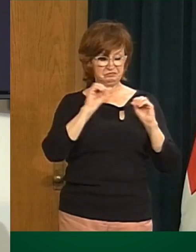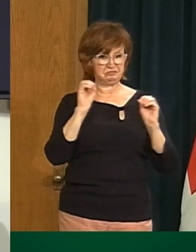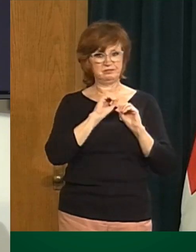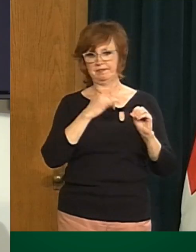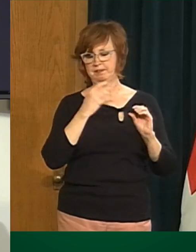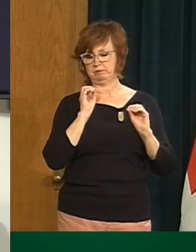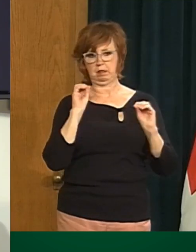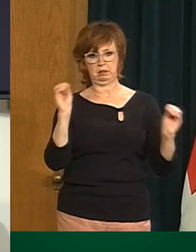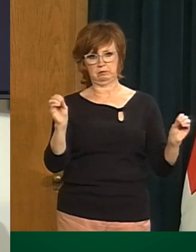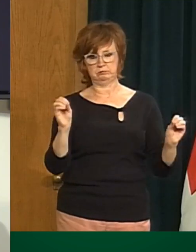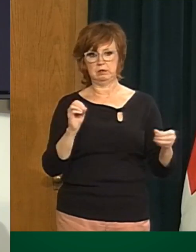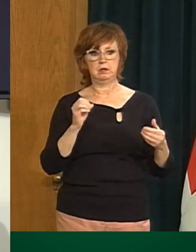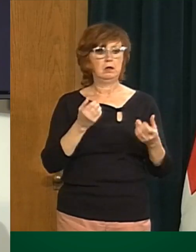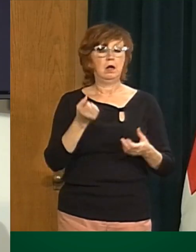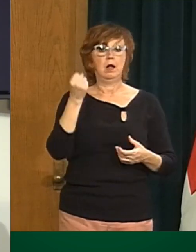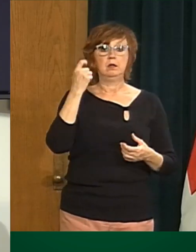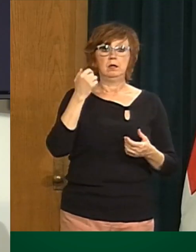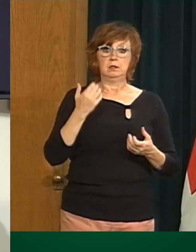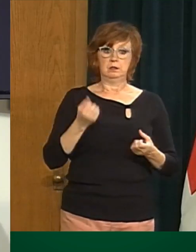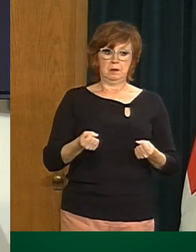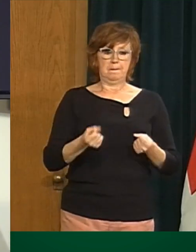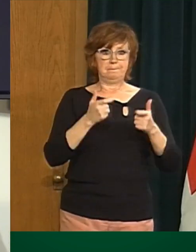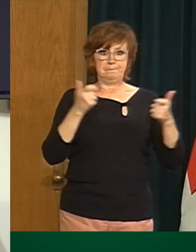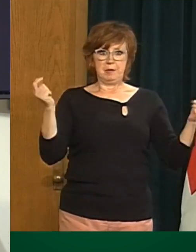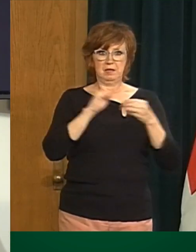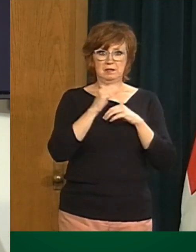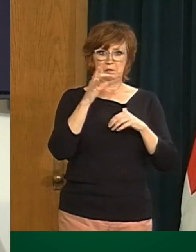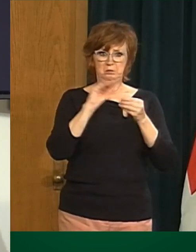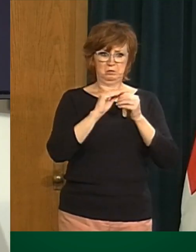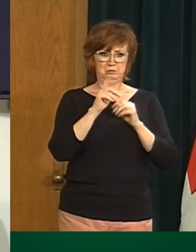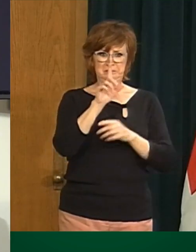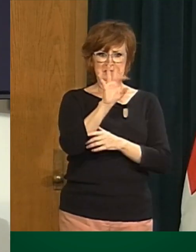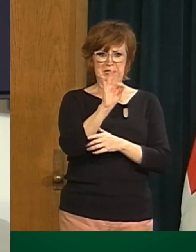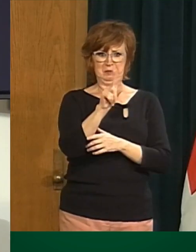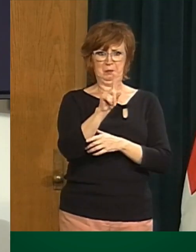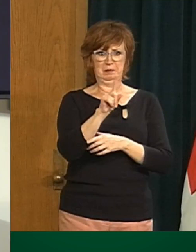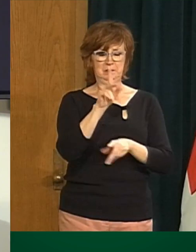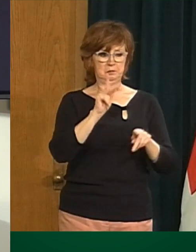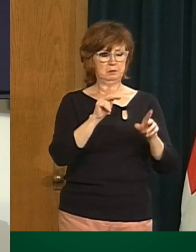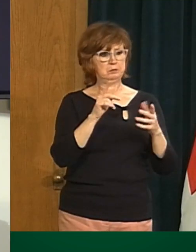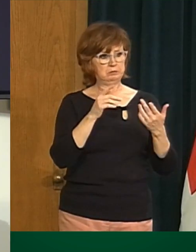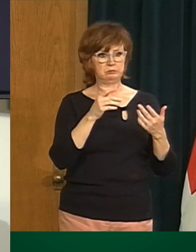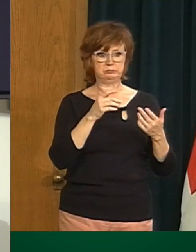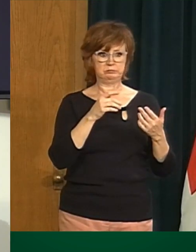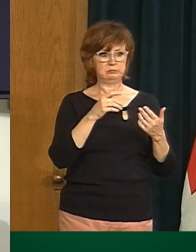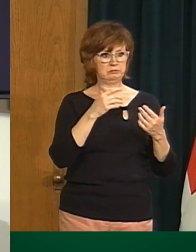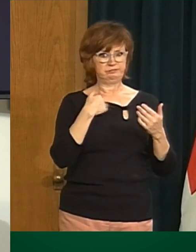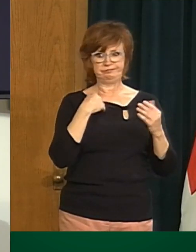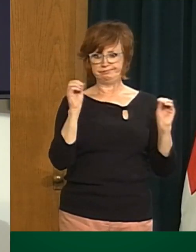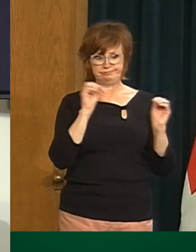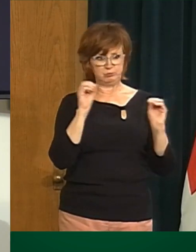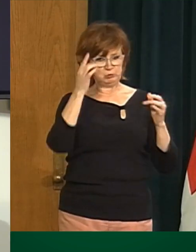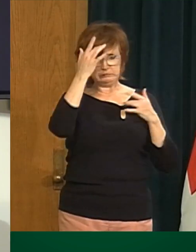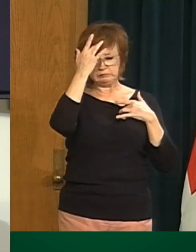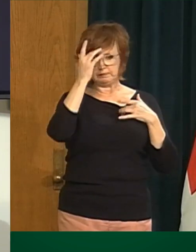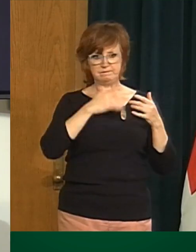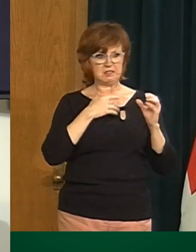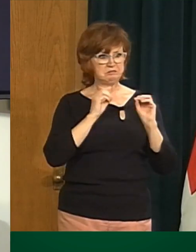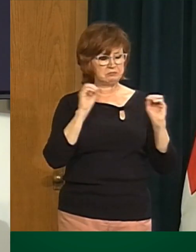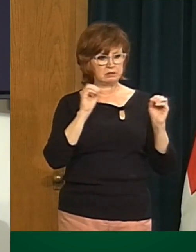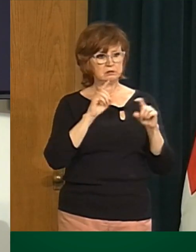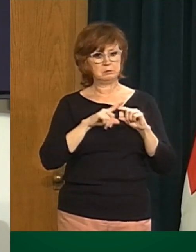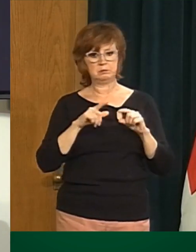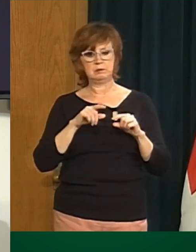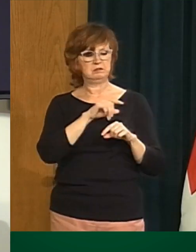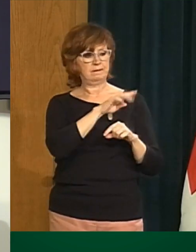healthcare workers that have had minimal exposure are asymptomatic. We've already tested 46 of the workers, and the rest will be completed over the next day or